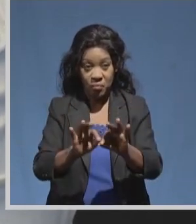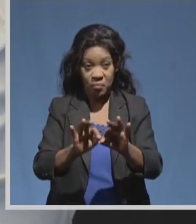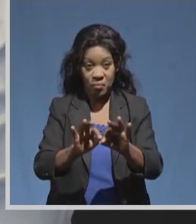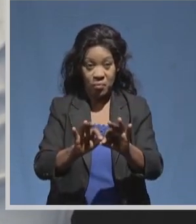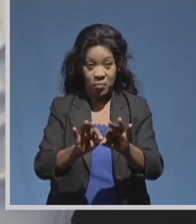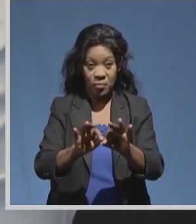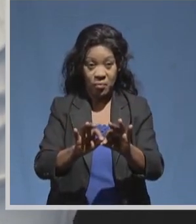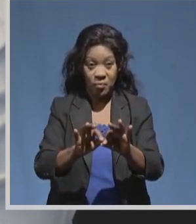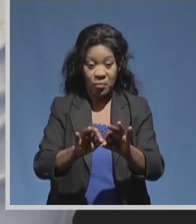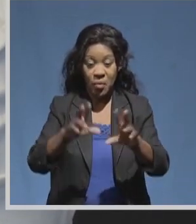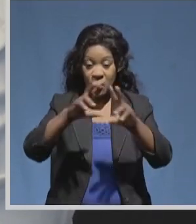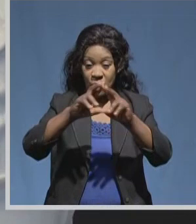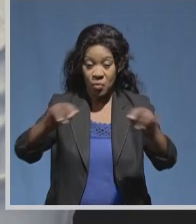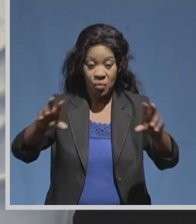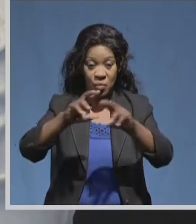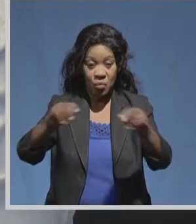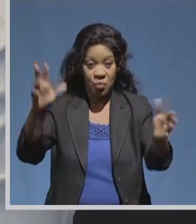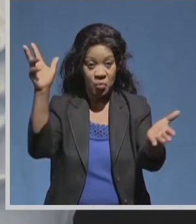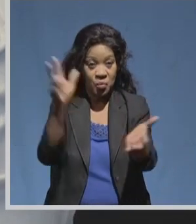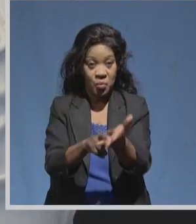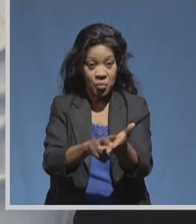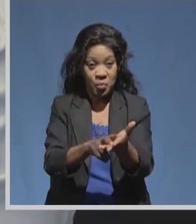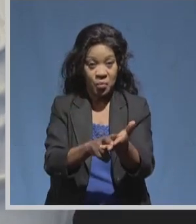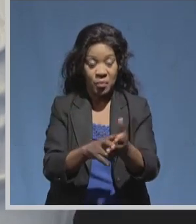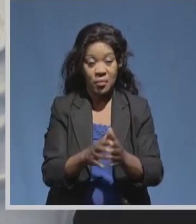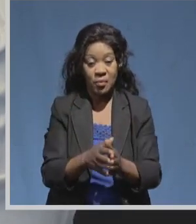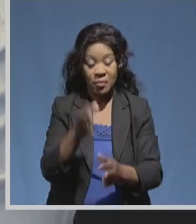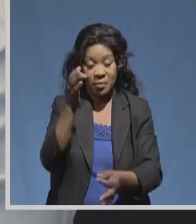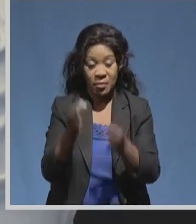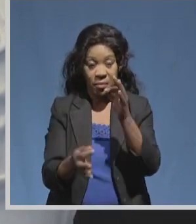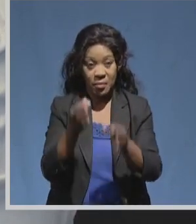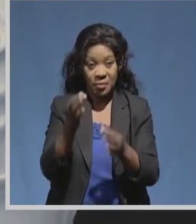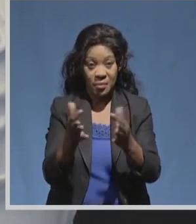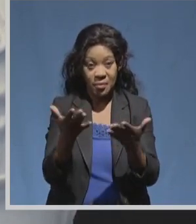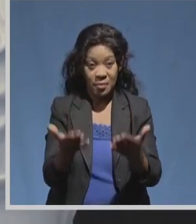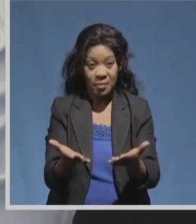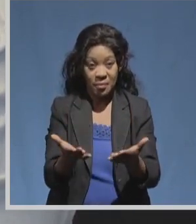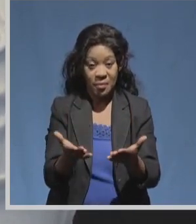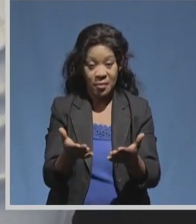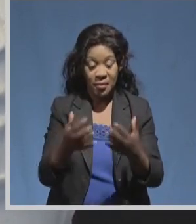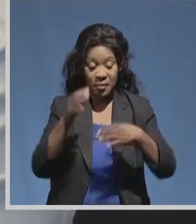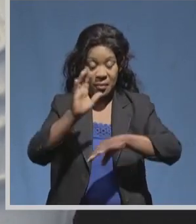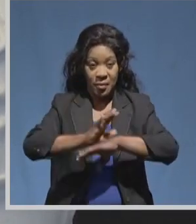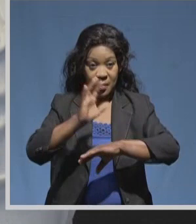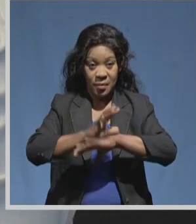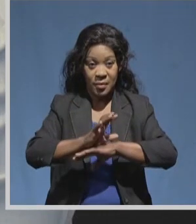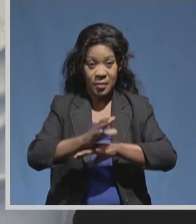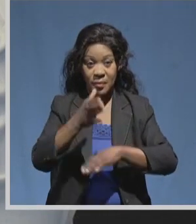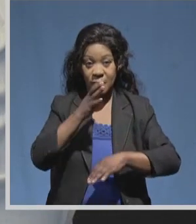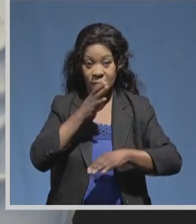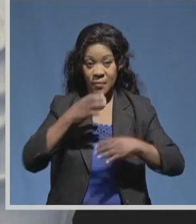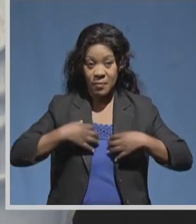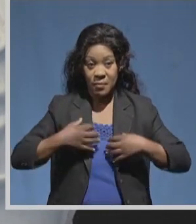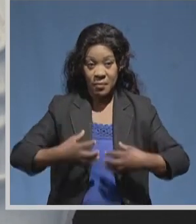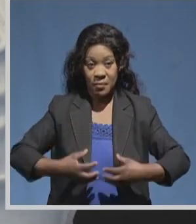no certification. And should you be magnanimous like the church mother bodies have been and state